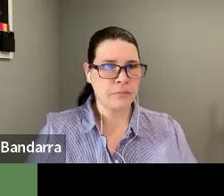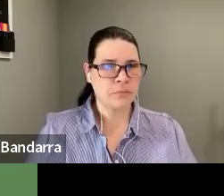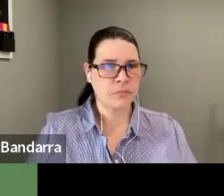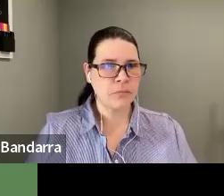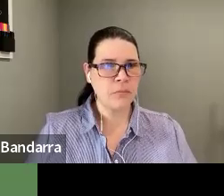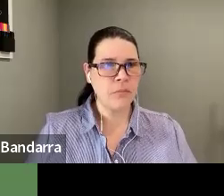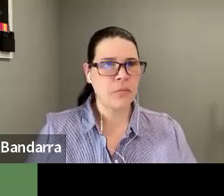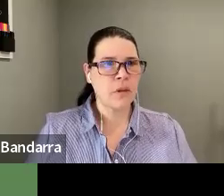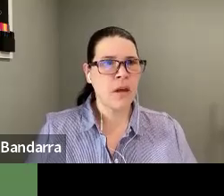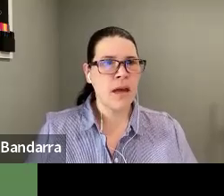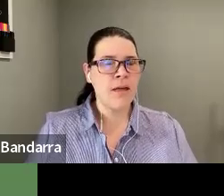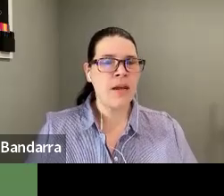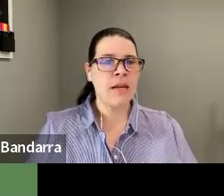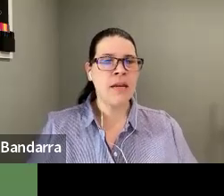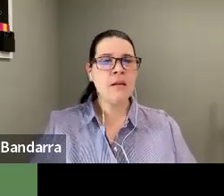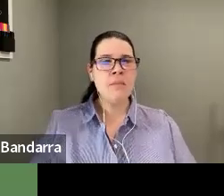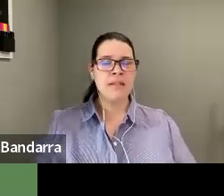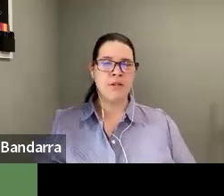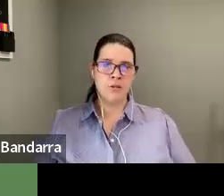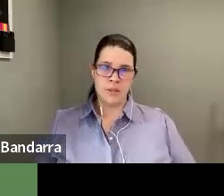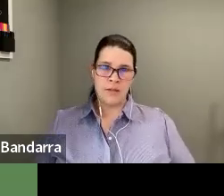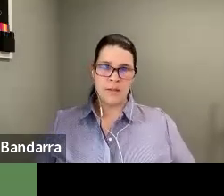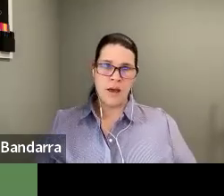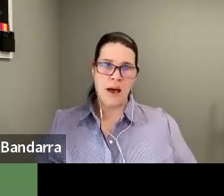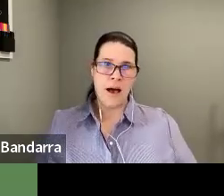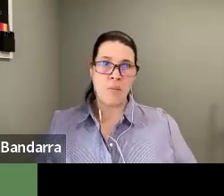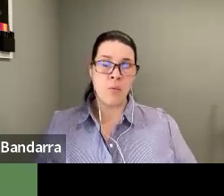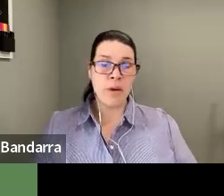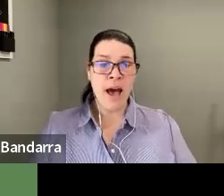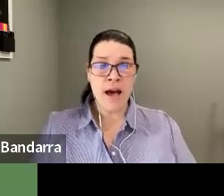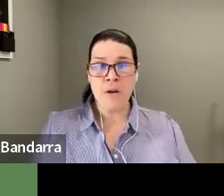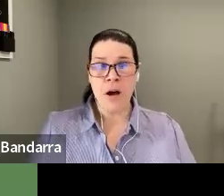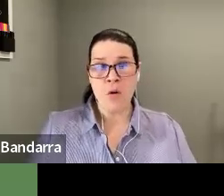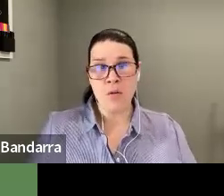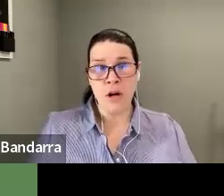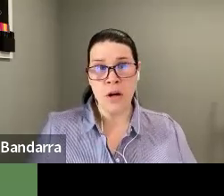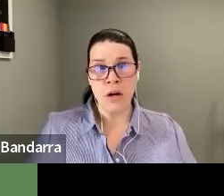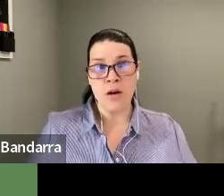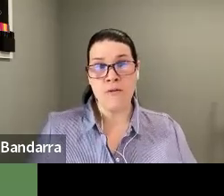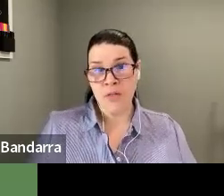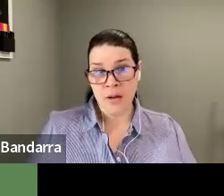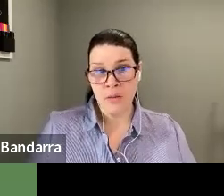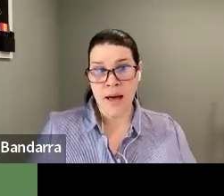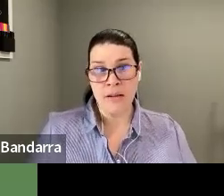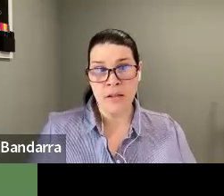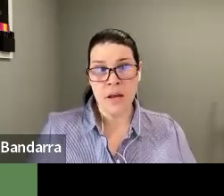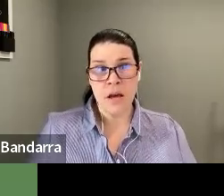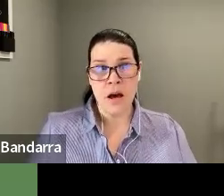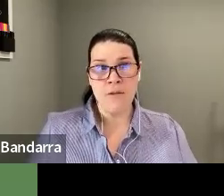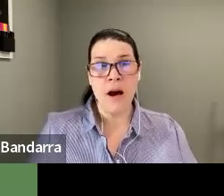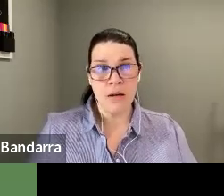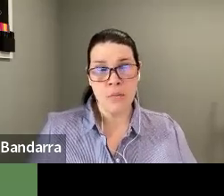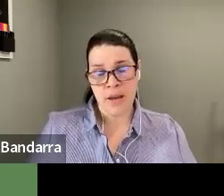please. And then in Massachusetts, we have over 4,000